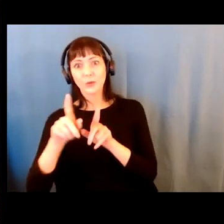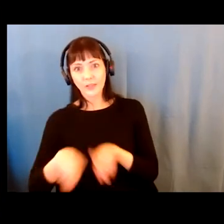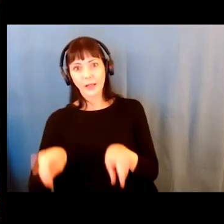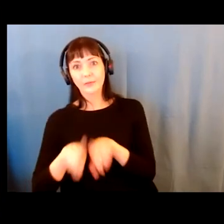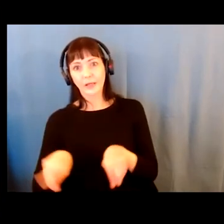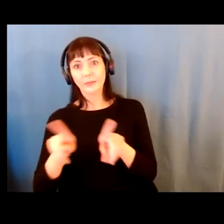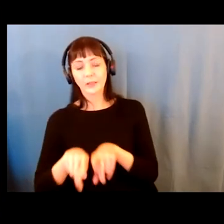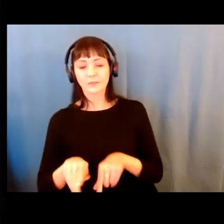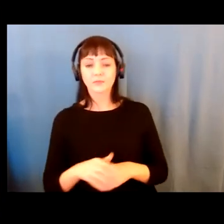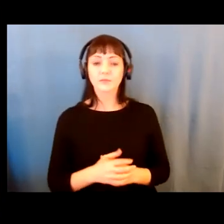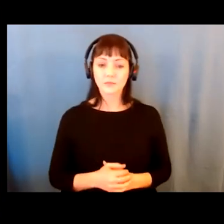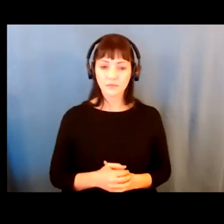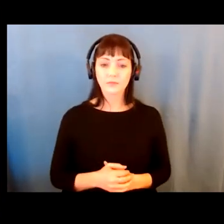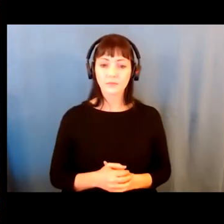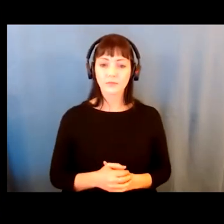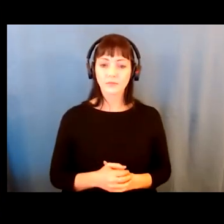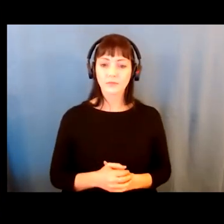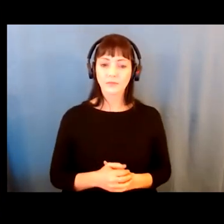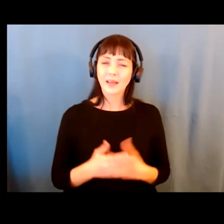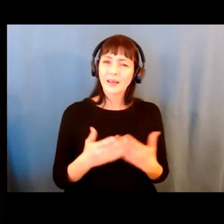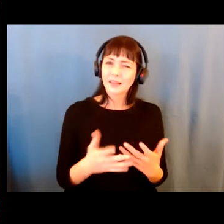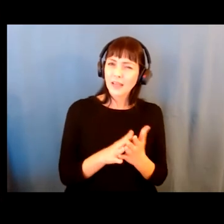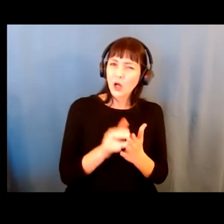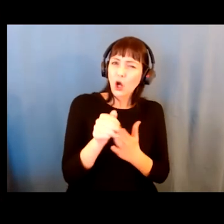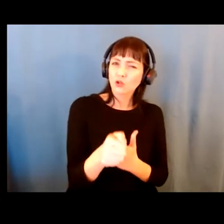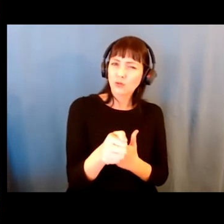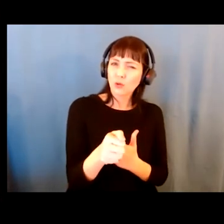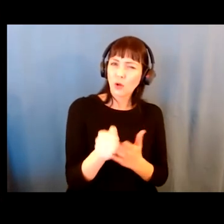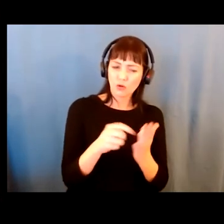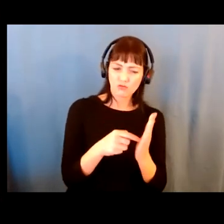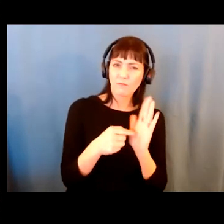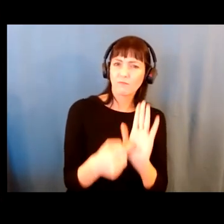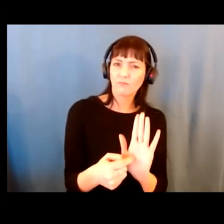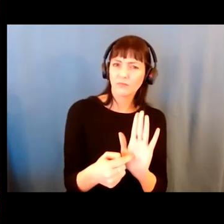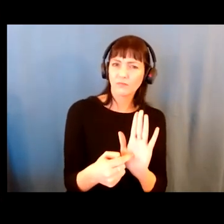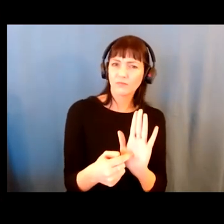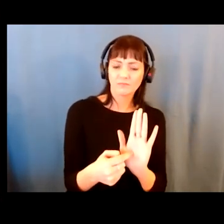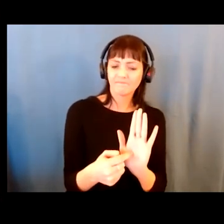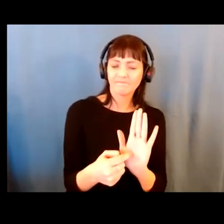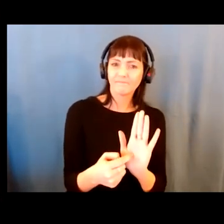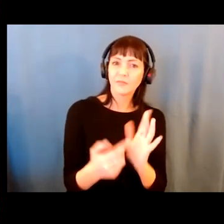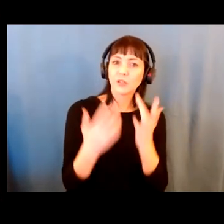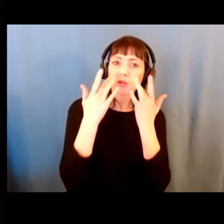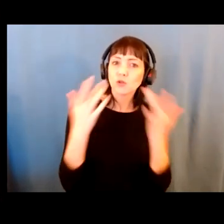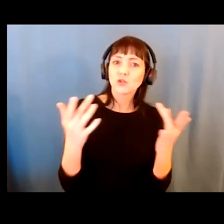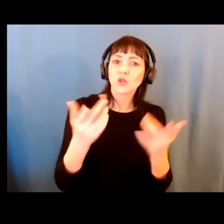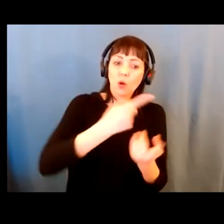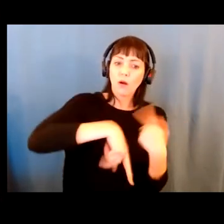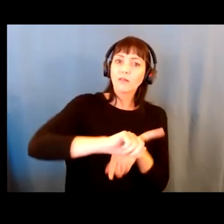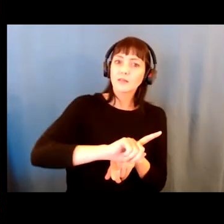narrow band of cultural references, which just don't encompass the